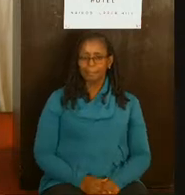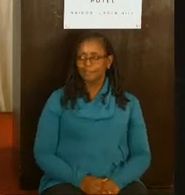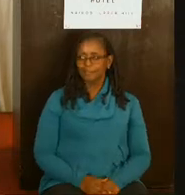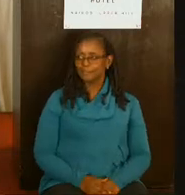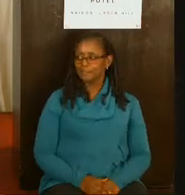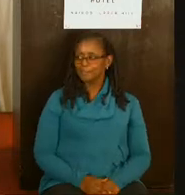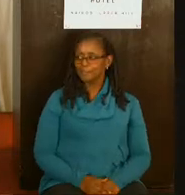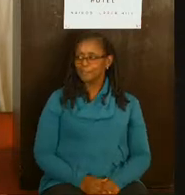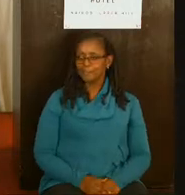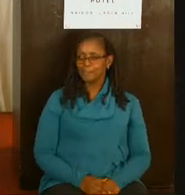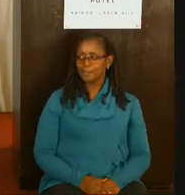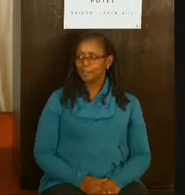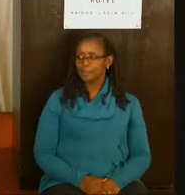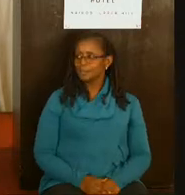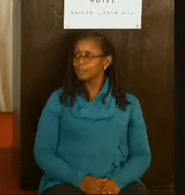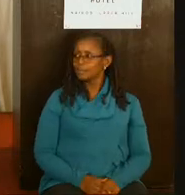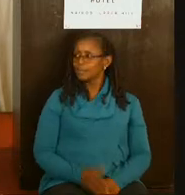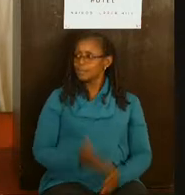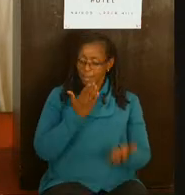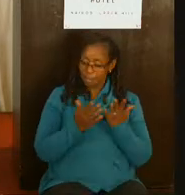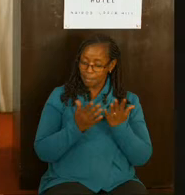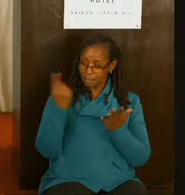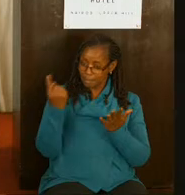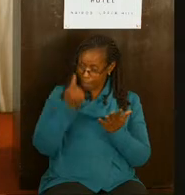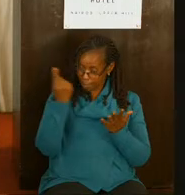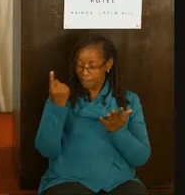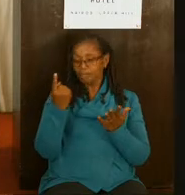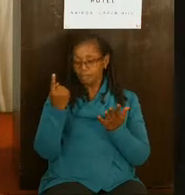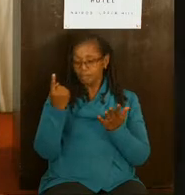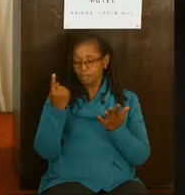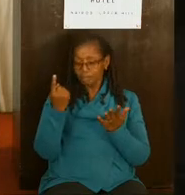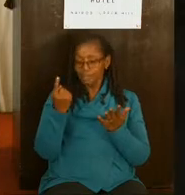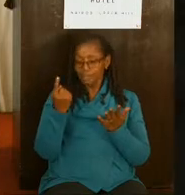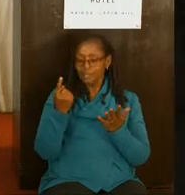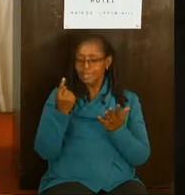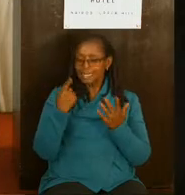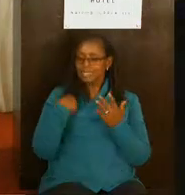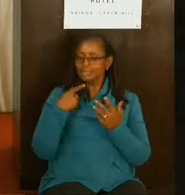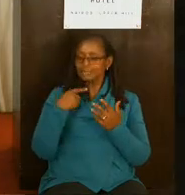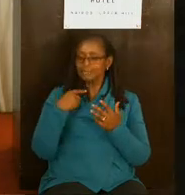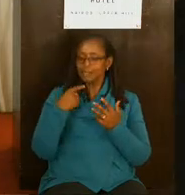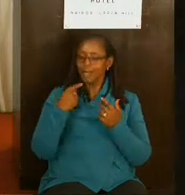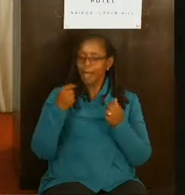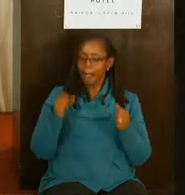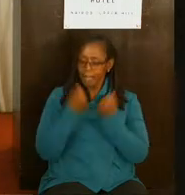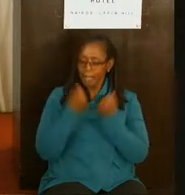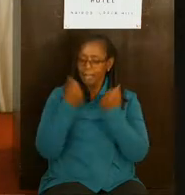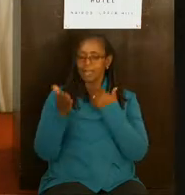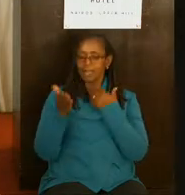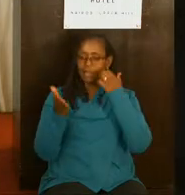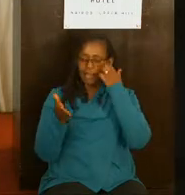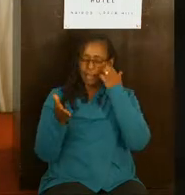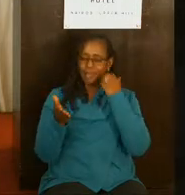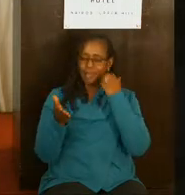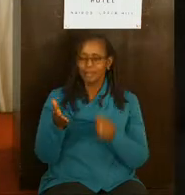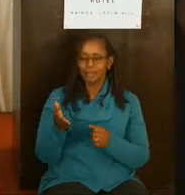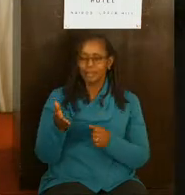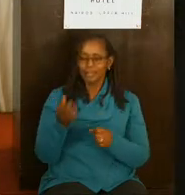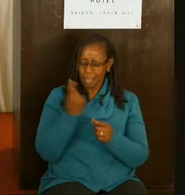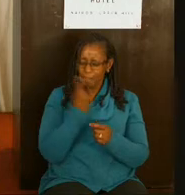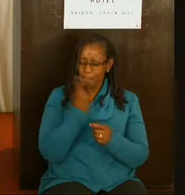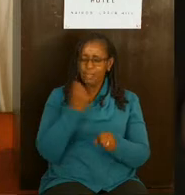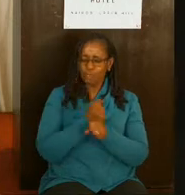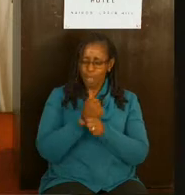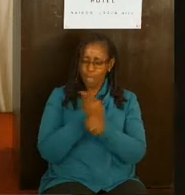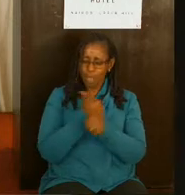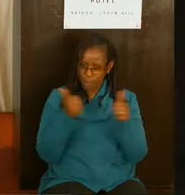so something must be working I think it's important that we that that I began I begin there because when the